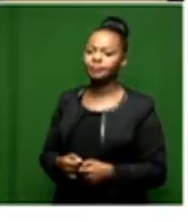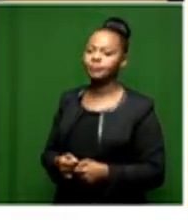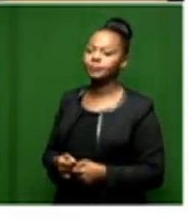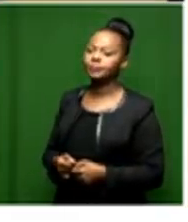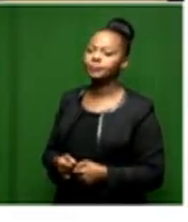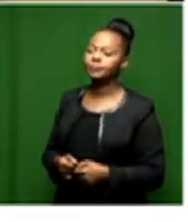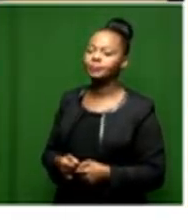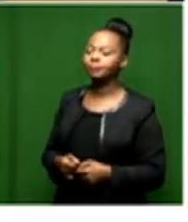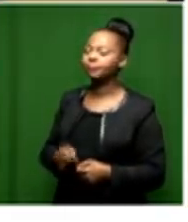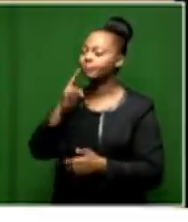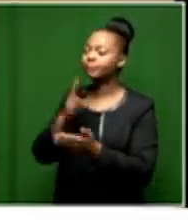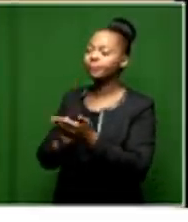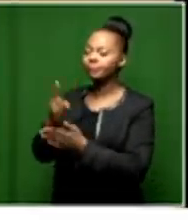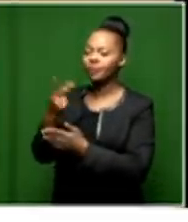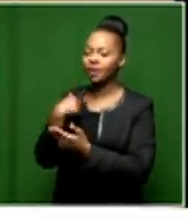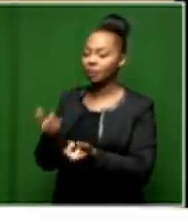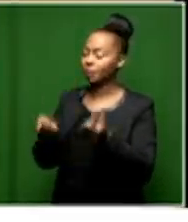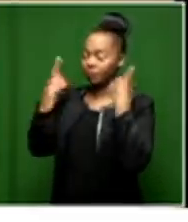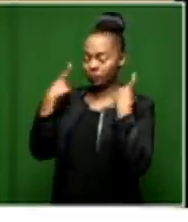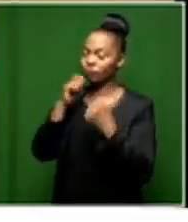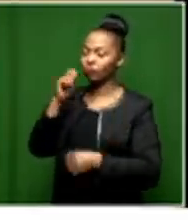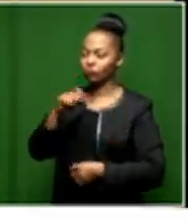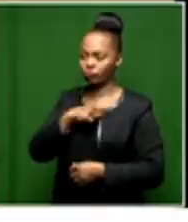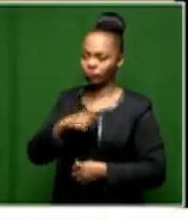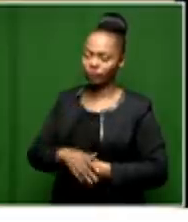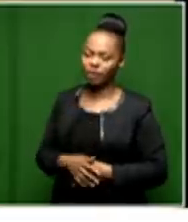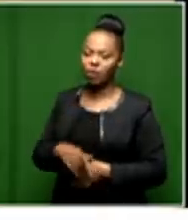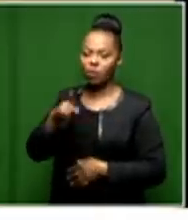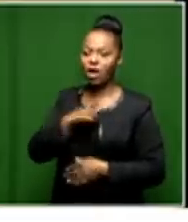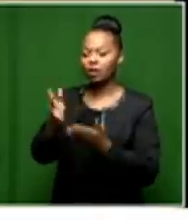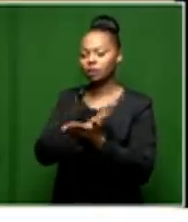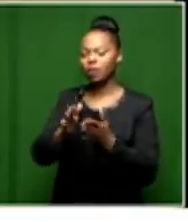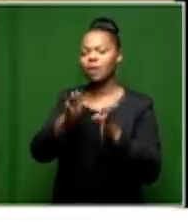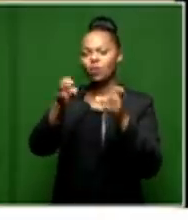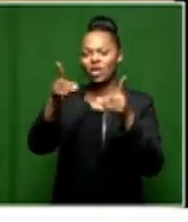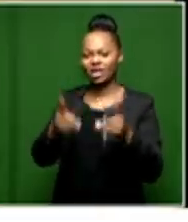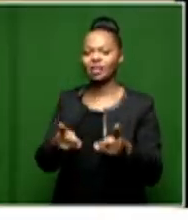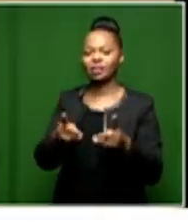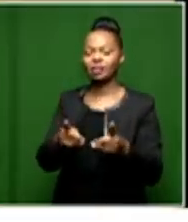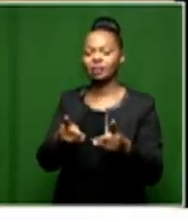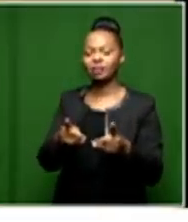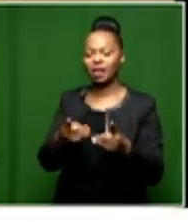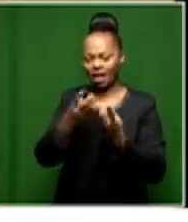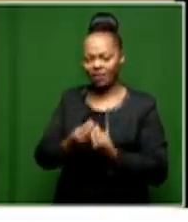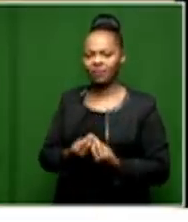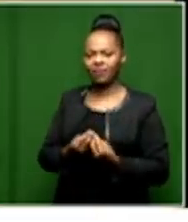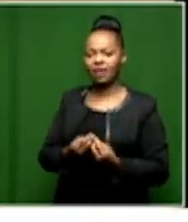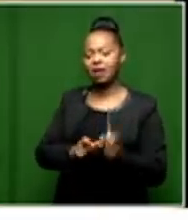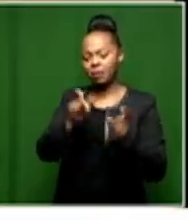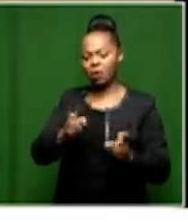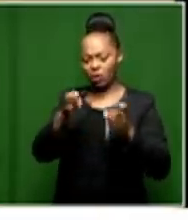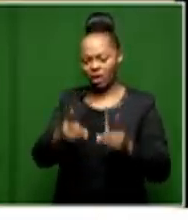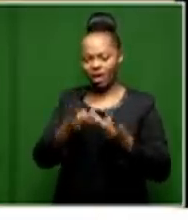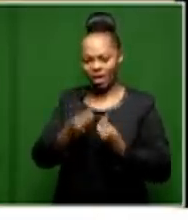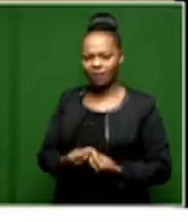To be completely honest, I don't understand that, because there are some very educated people who have taken